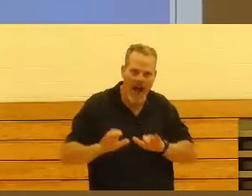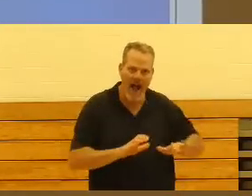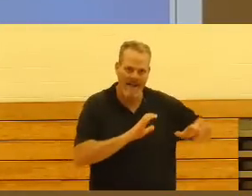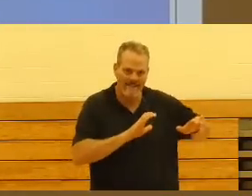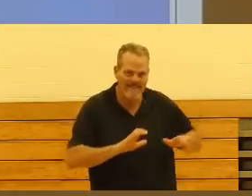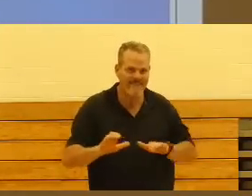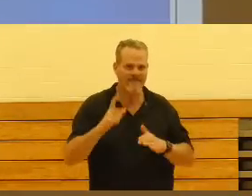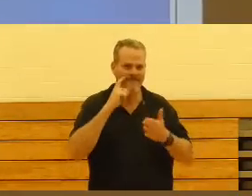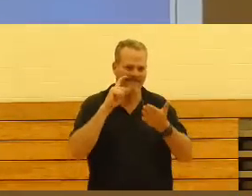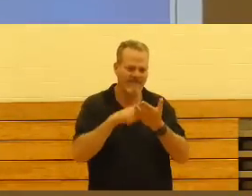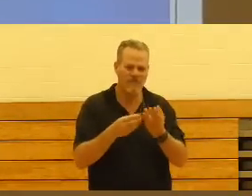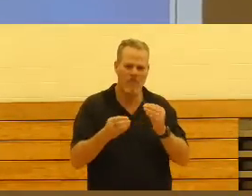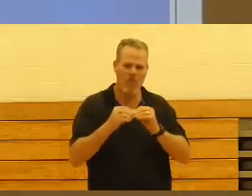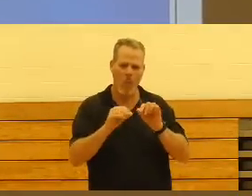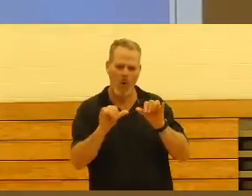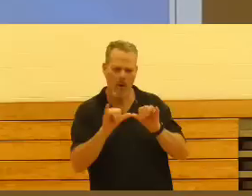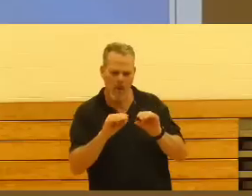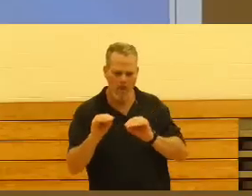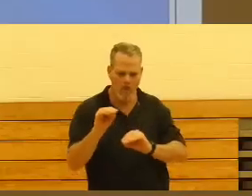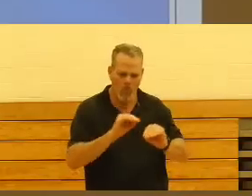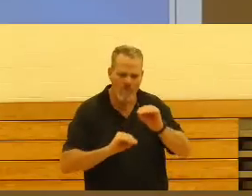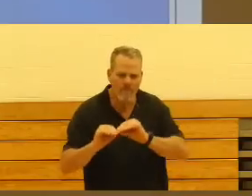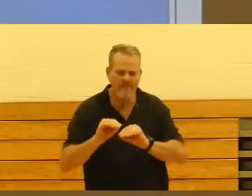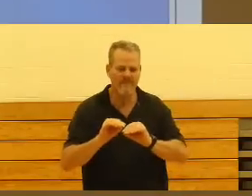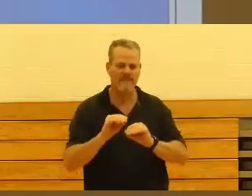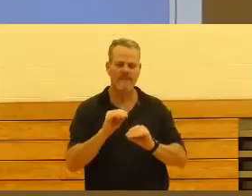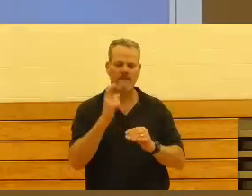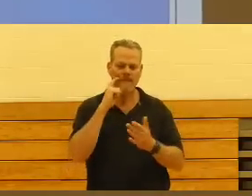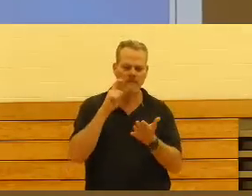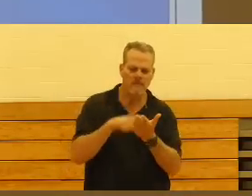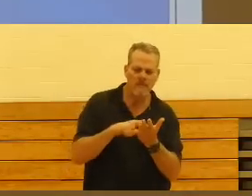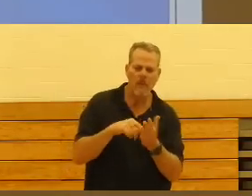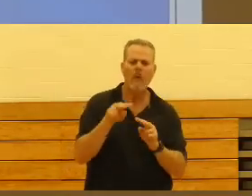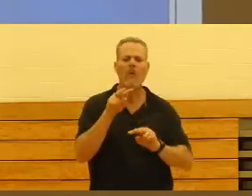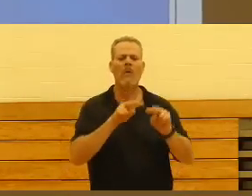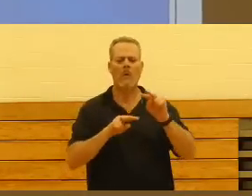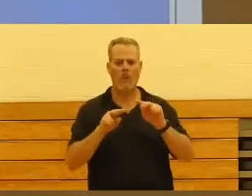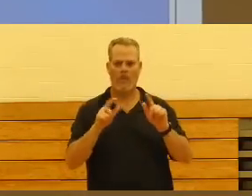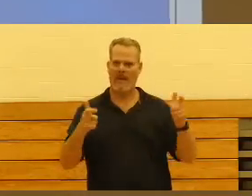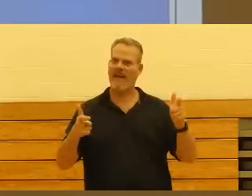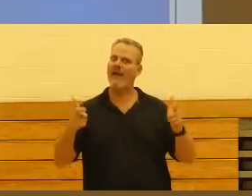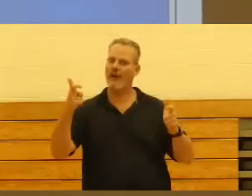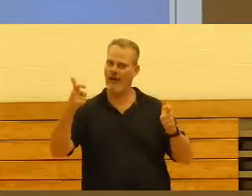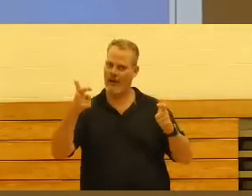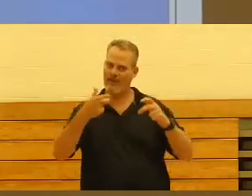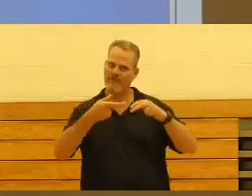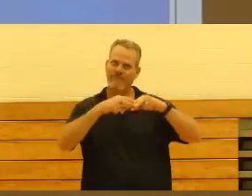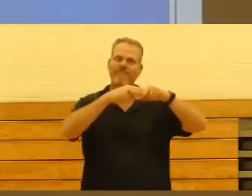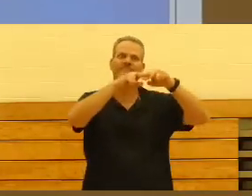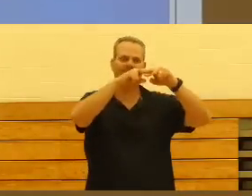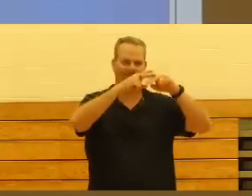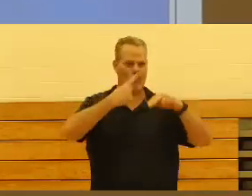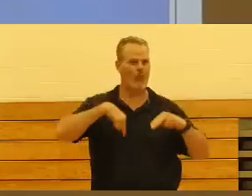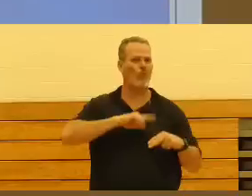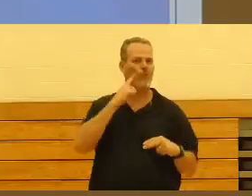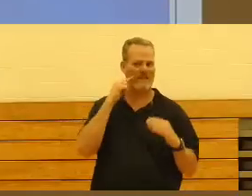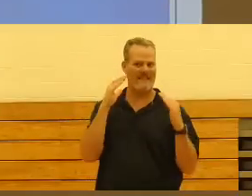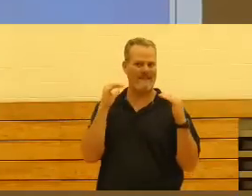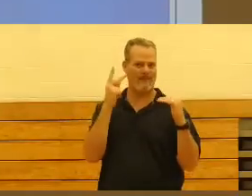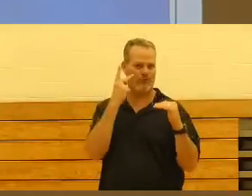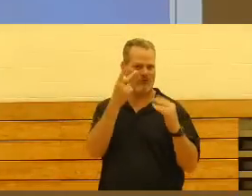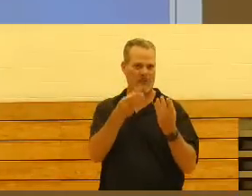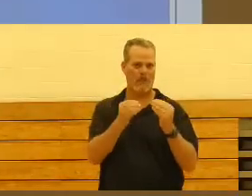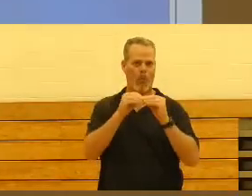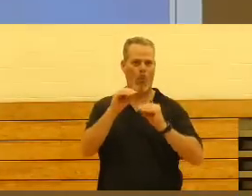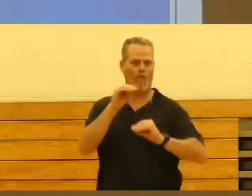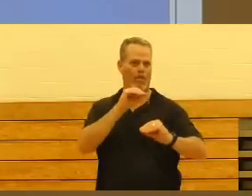the magnitudes of movements on Kilauea are much greater We expect to see a lot